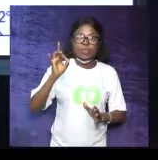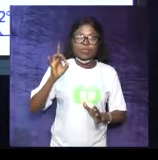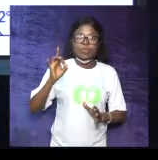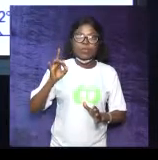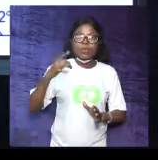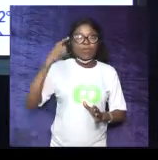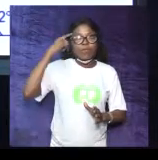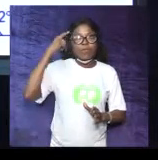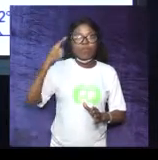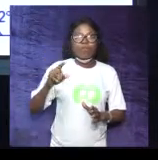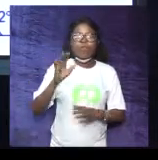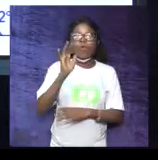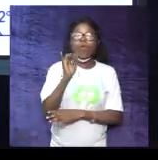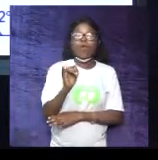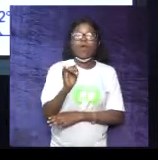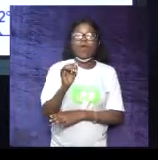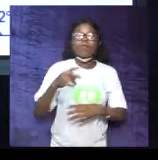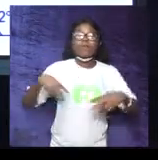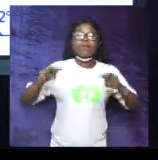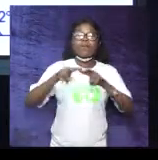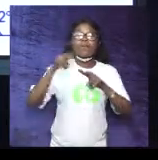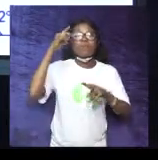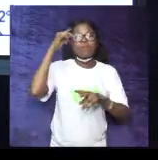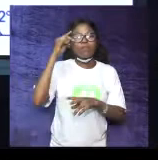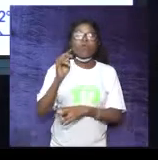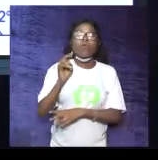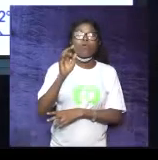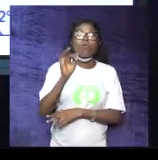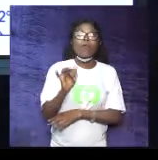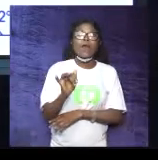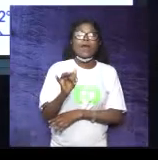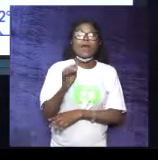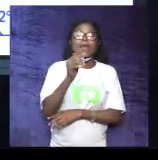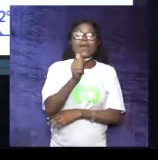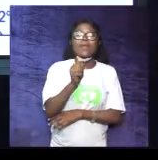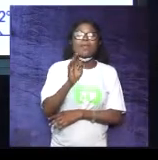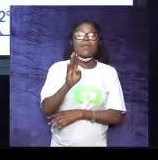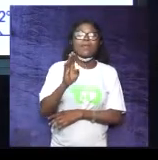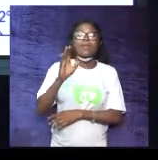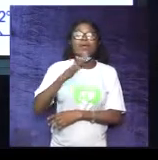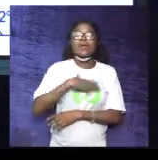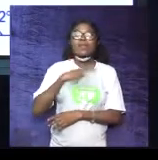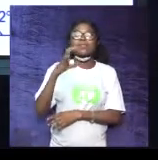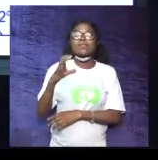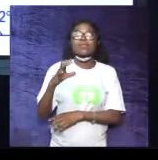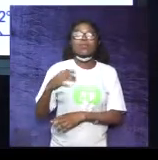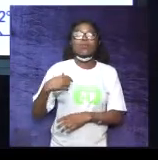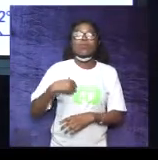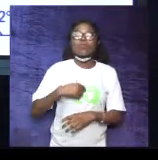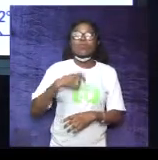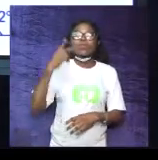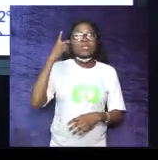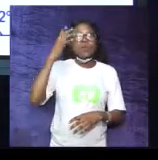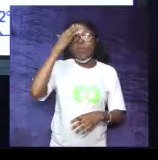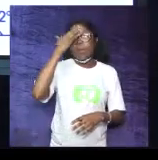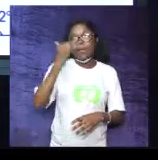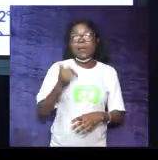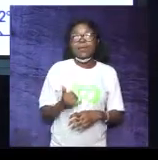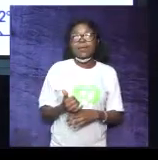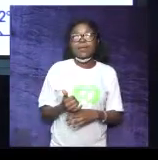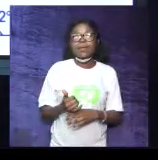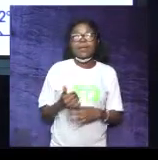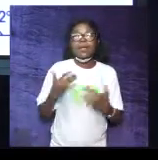Here you were asked to find the value for y. Here you were to find a, b, and c. I'll just let the answers pop up and we'll say